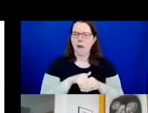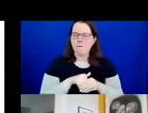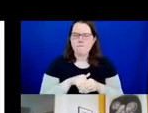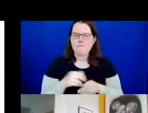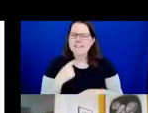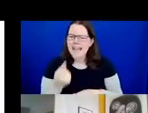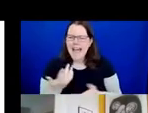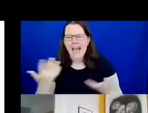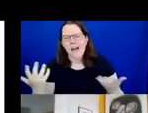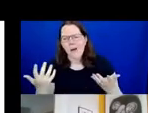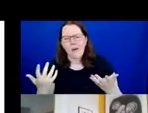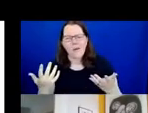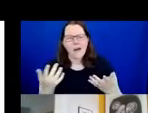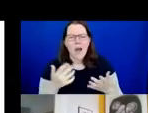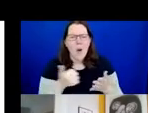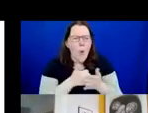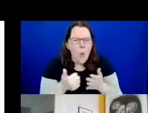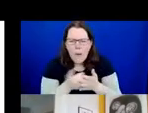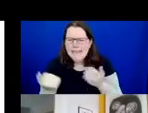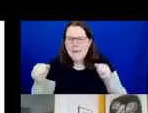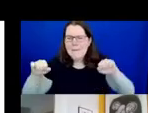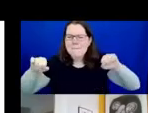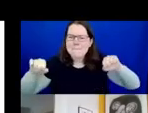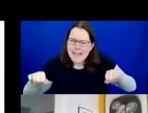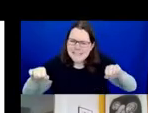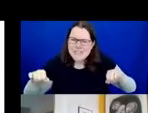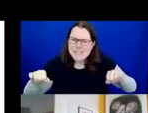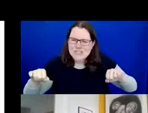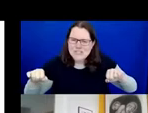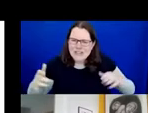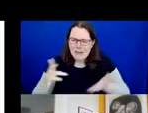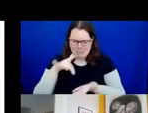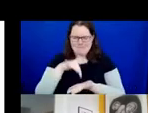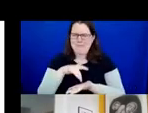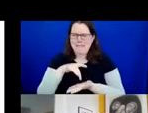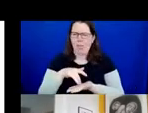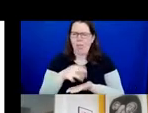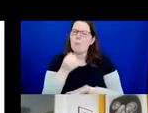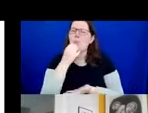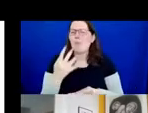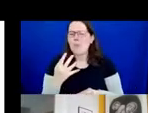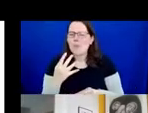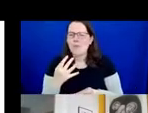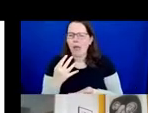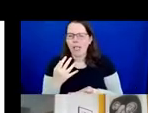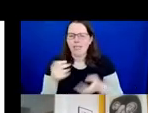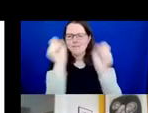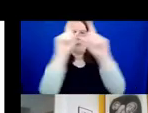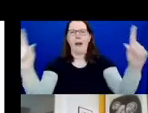the convention in galleries where benches are beautifully centrally placed in front of video